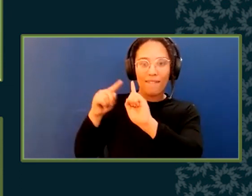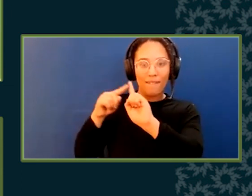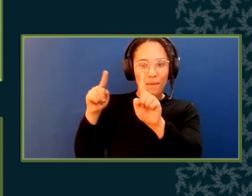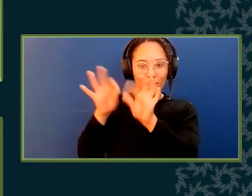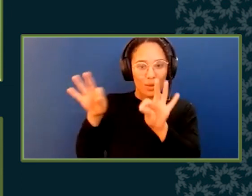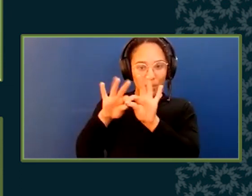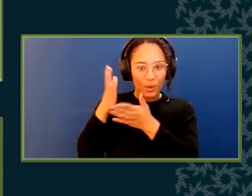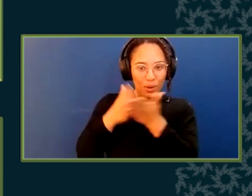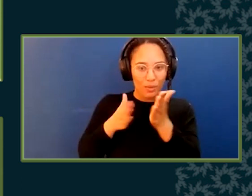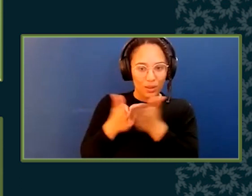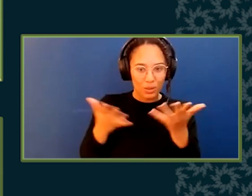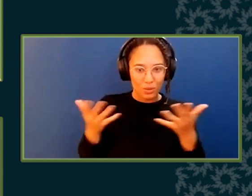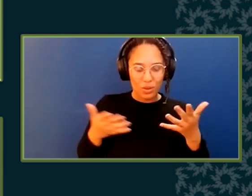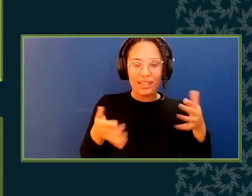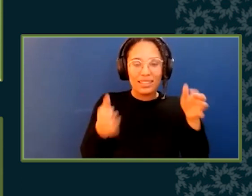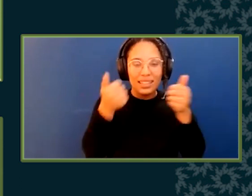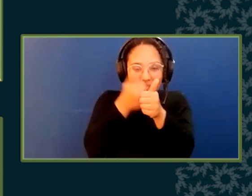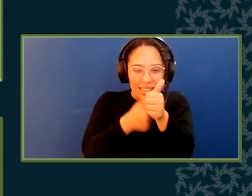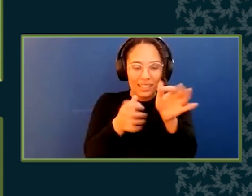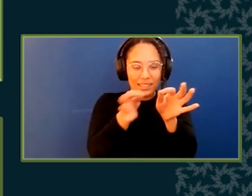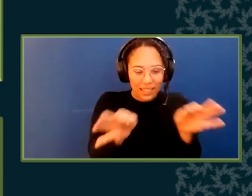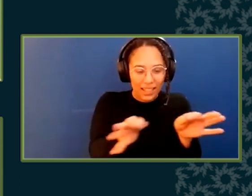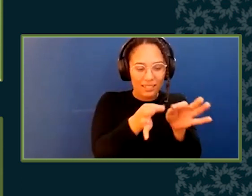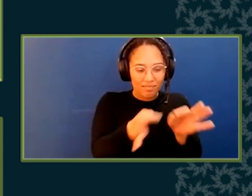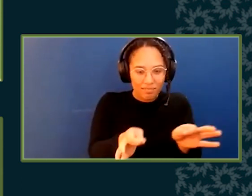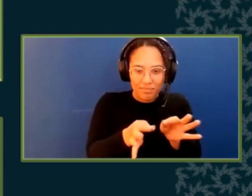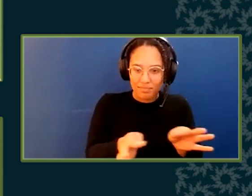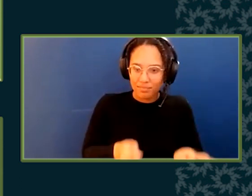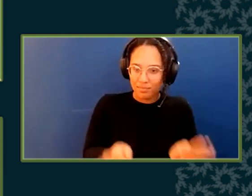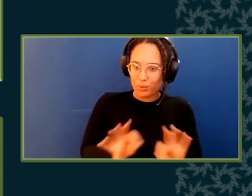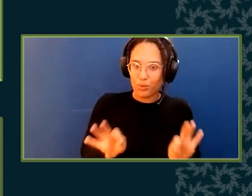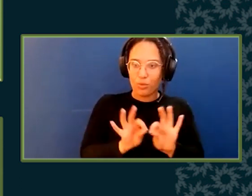right? So, and to play to your strengths means,